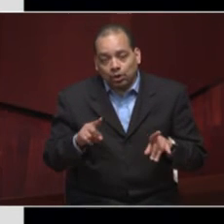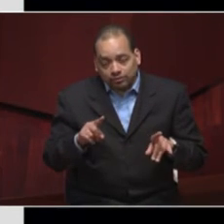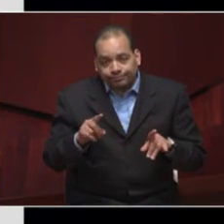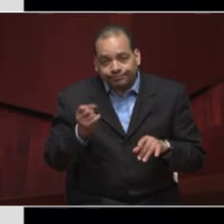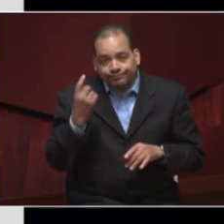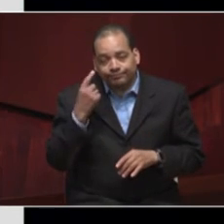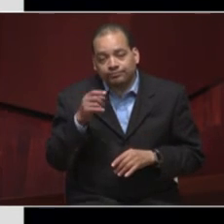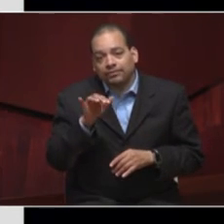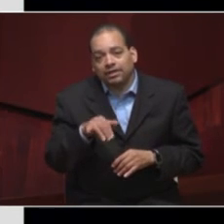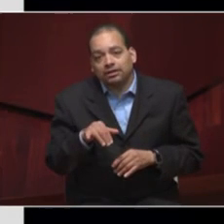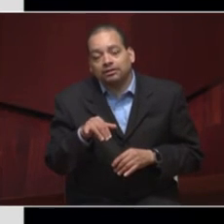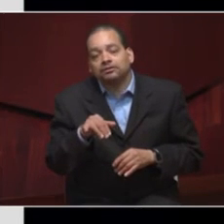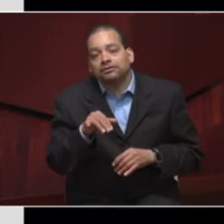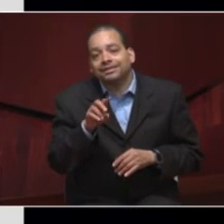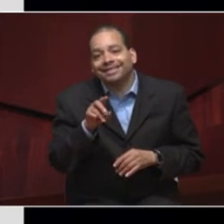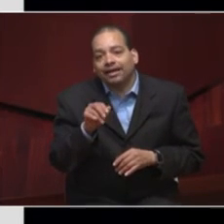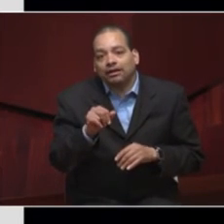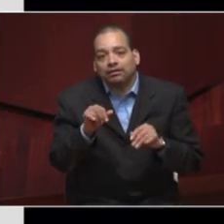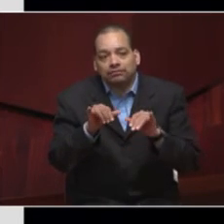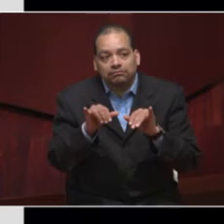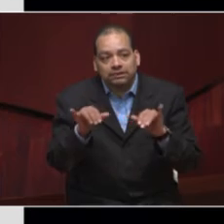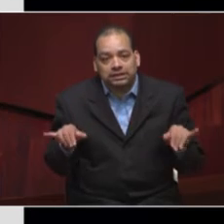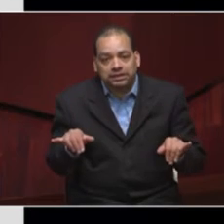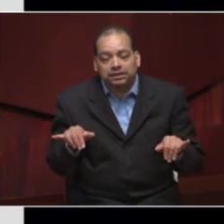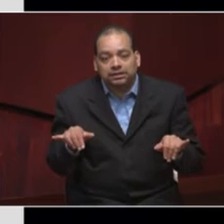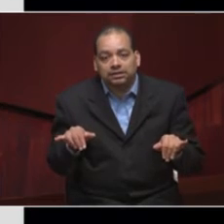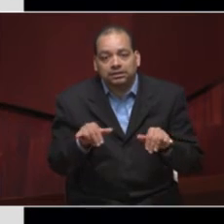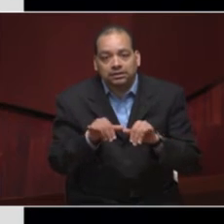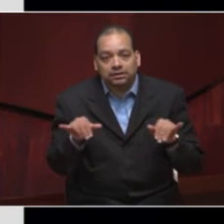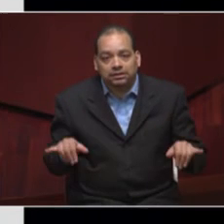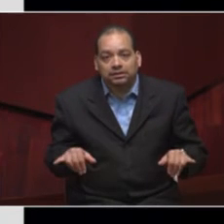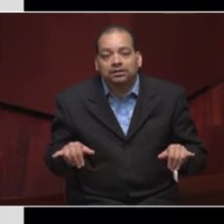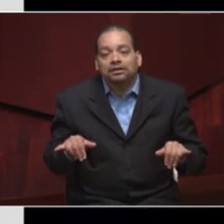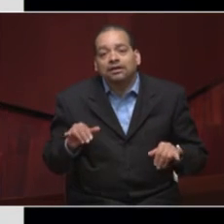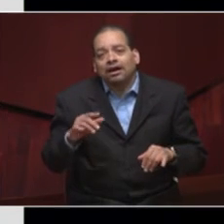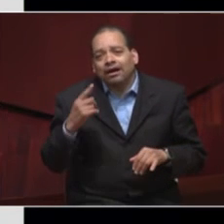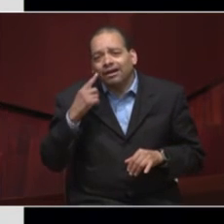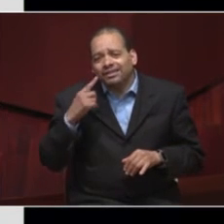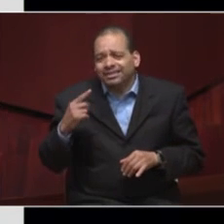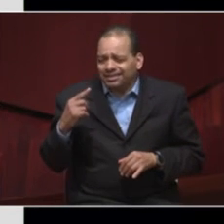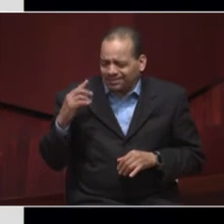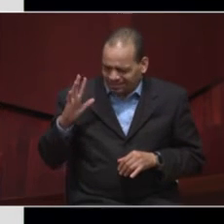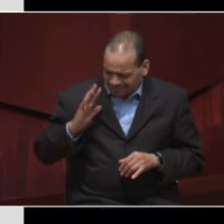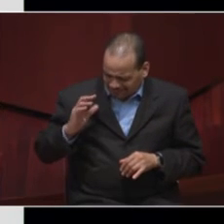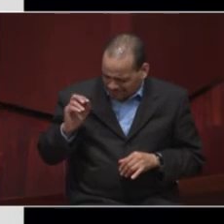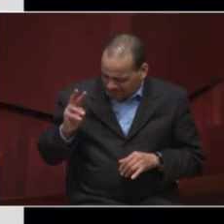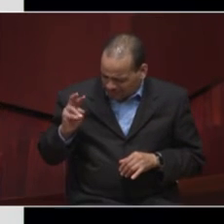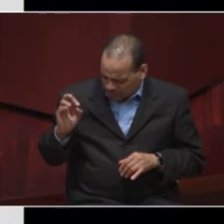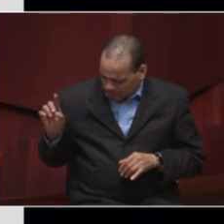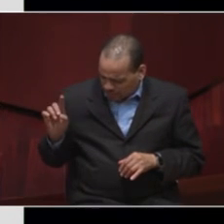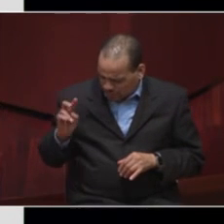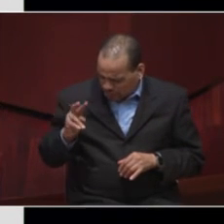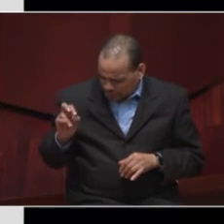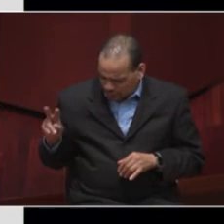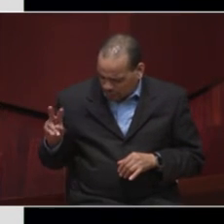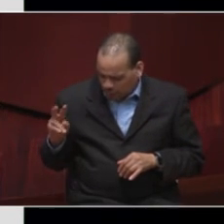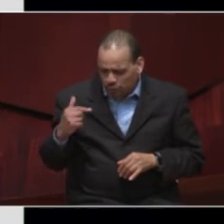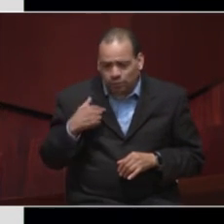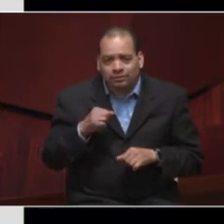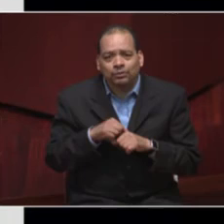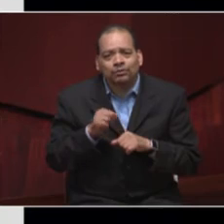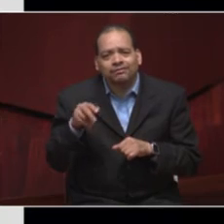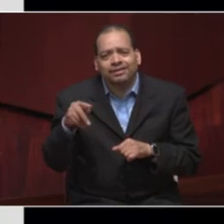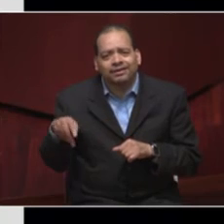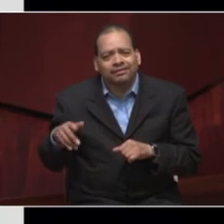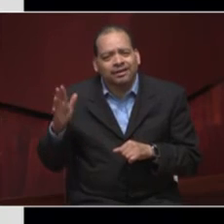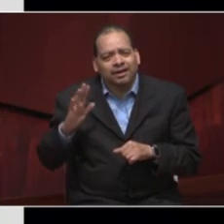data consistency, I don't know how many times, this is going way back into 2001, 2002, when I worked in Philadelphia, where